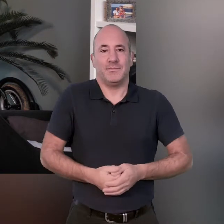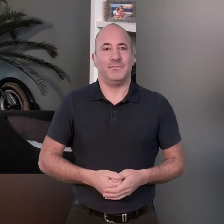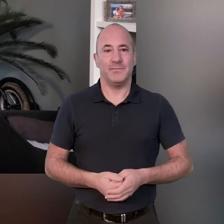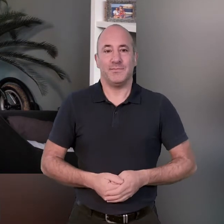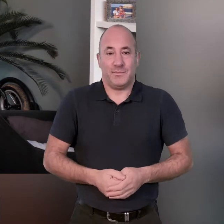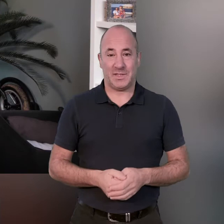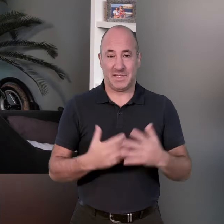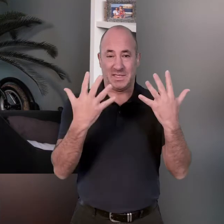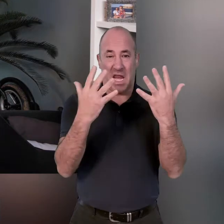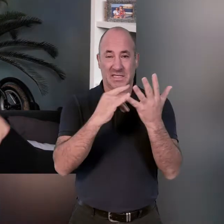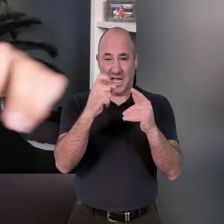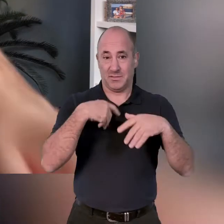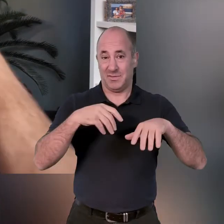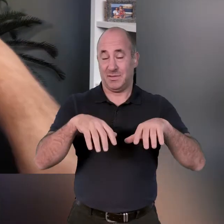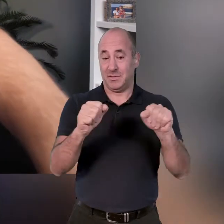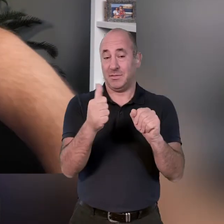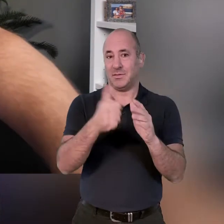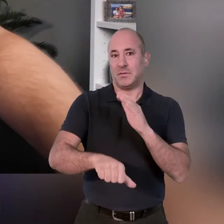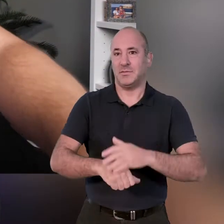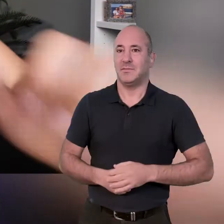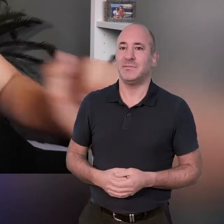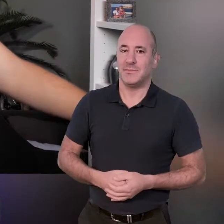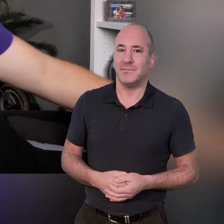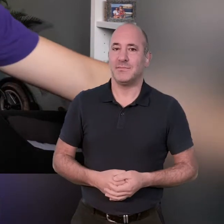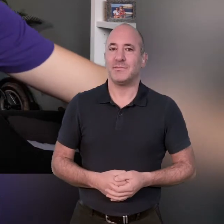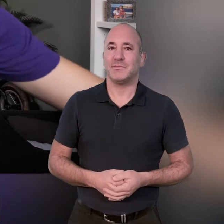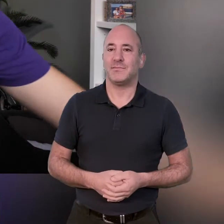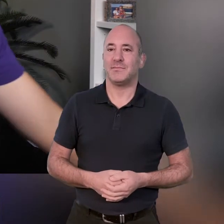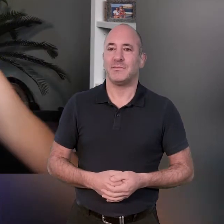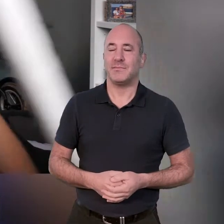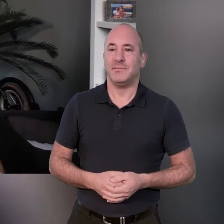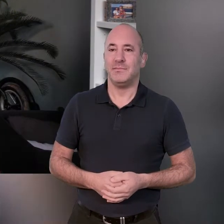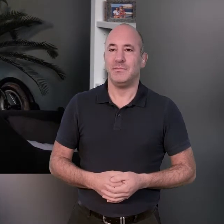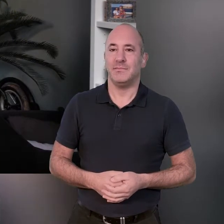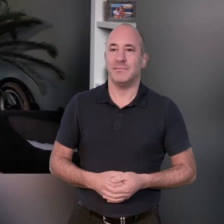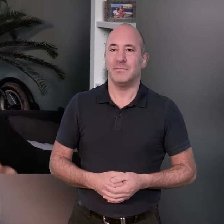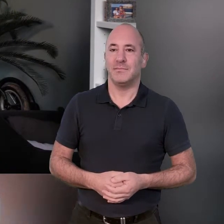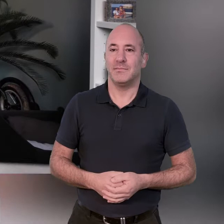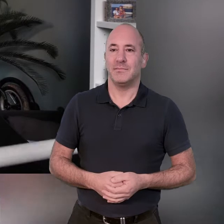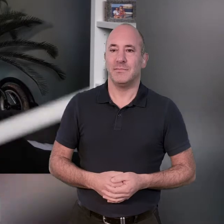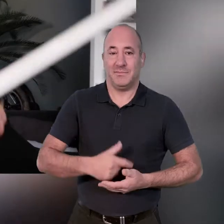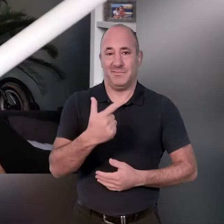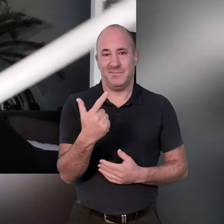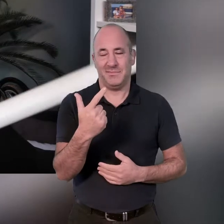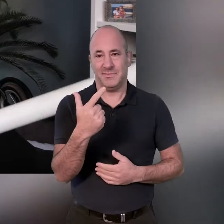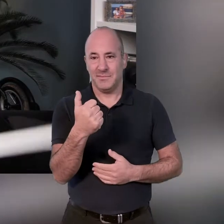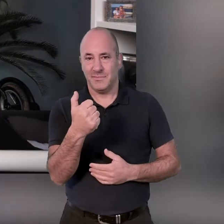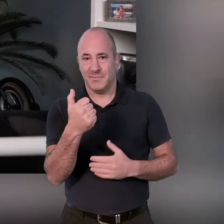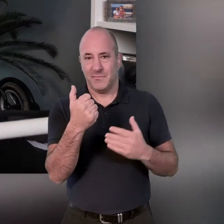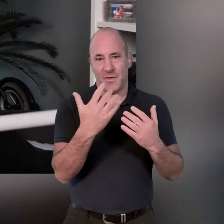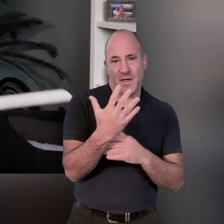hope so. We have got 10 seconds to go before we are starting with today's session. So it's